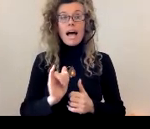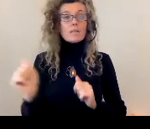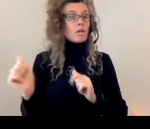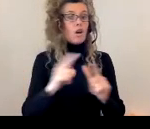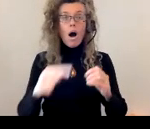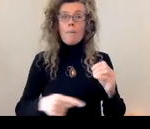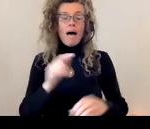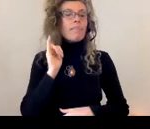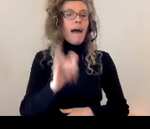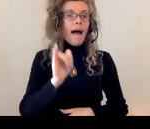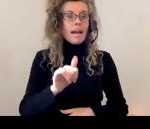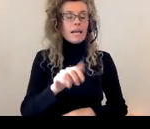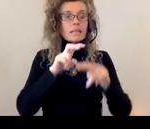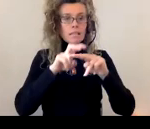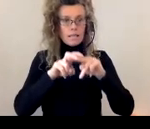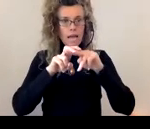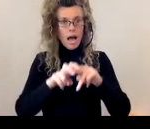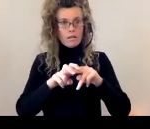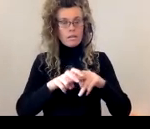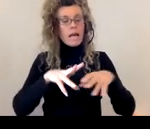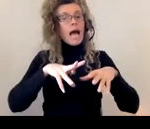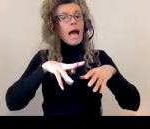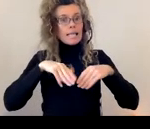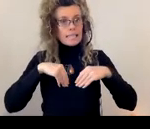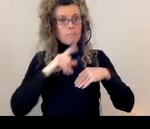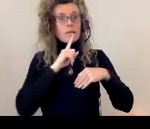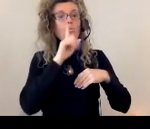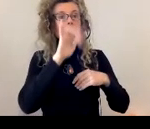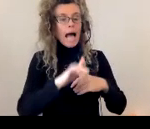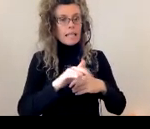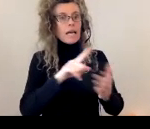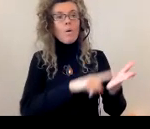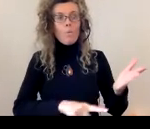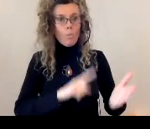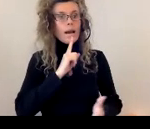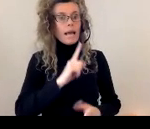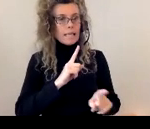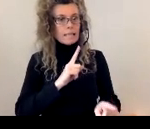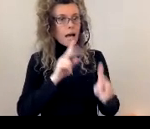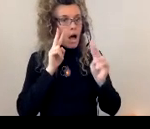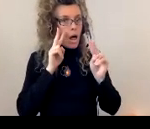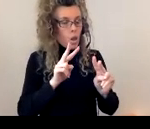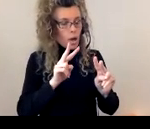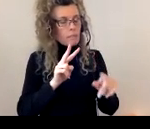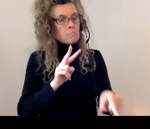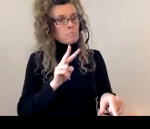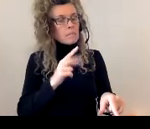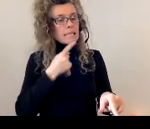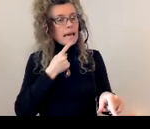about. Sitting down, accepting reality for what it is, looking at it and saying, I